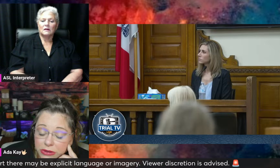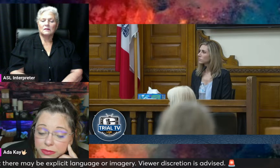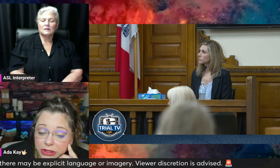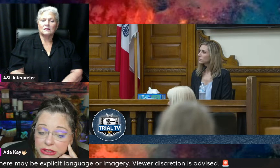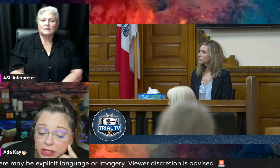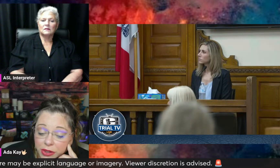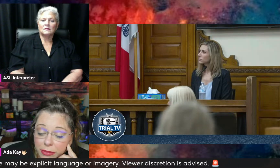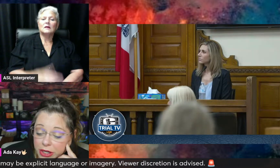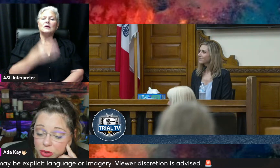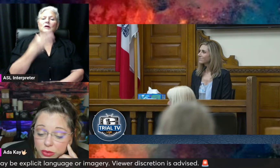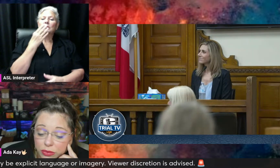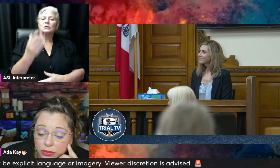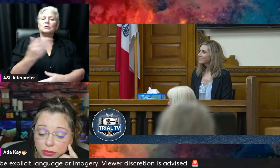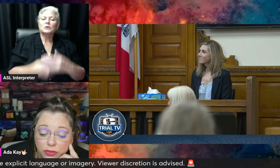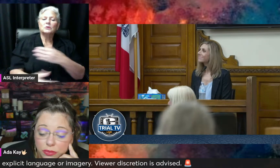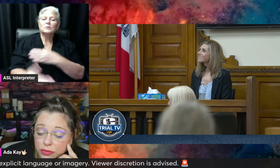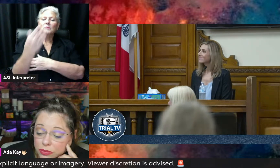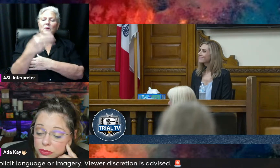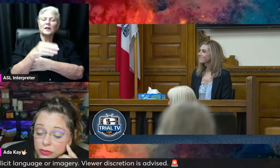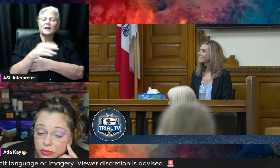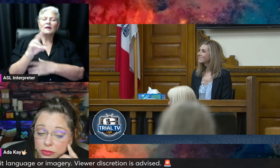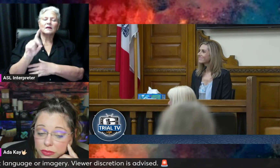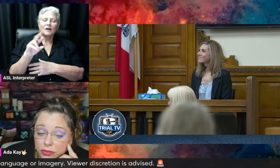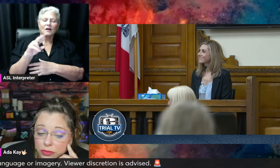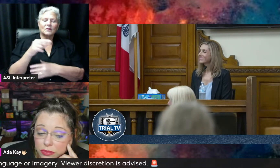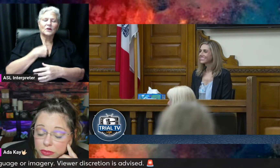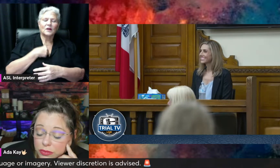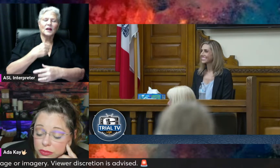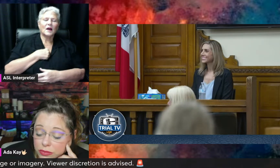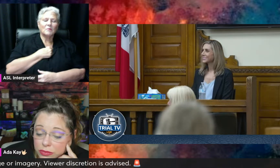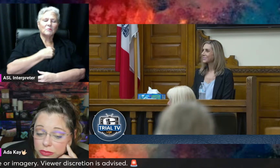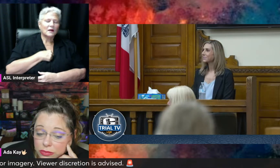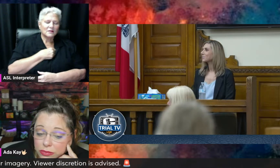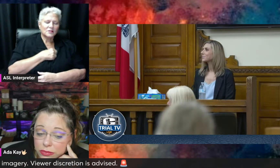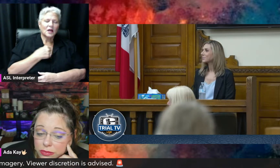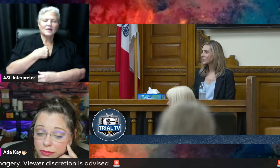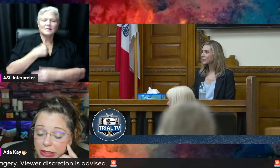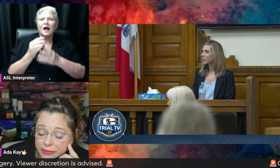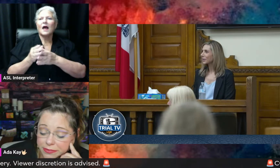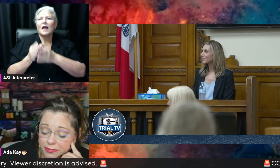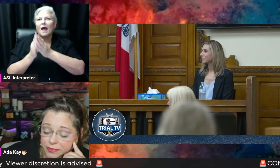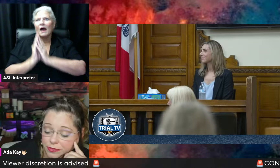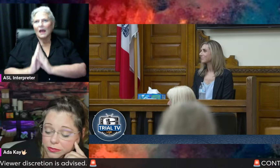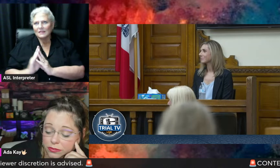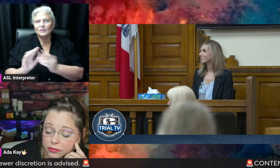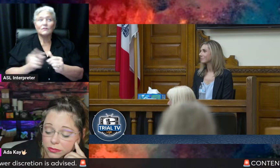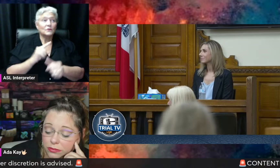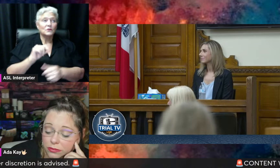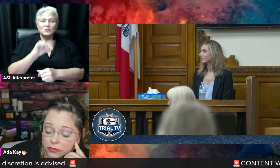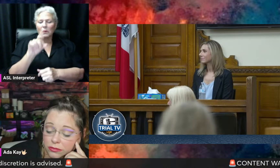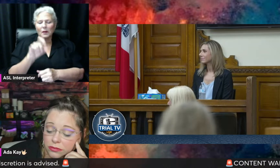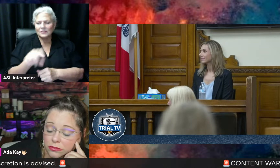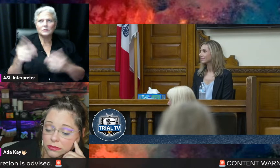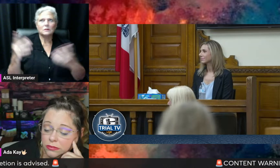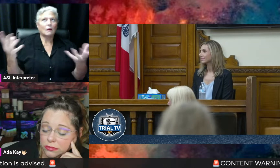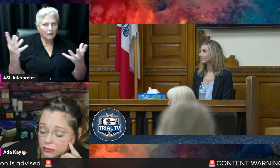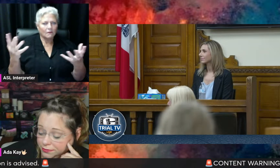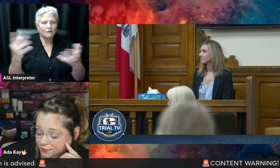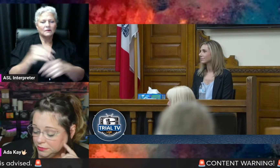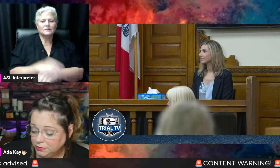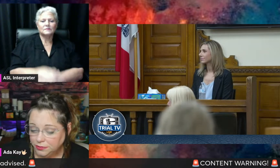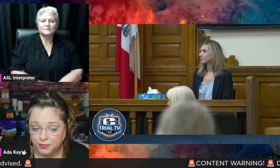Good morning, doctor. I apologize for, I asked the first question and now I'm going to say good morning. Good morning.